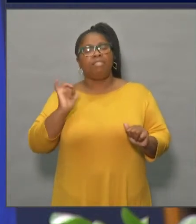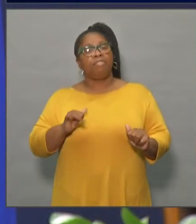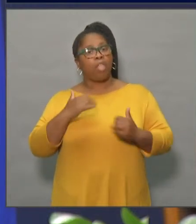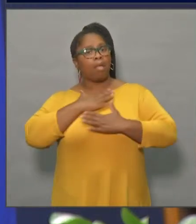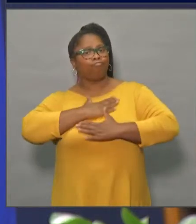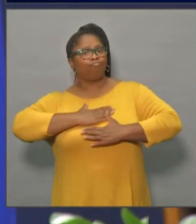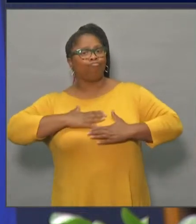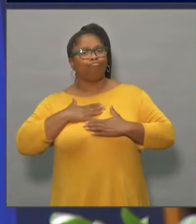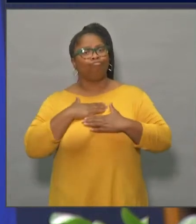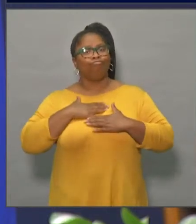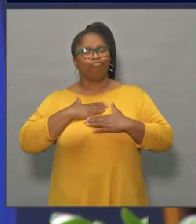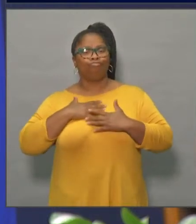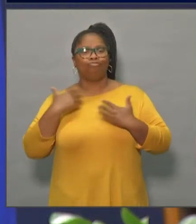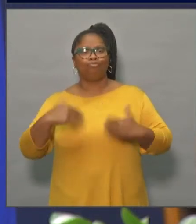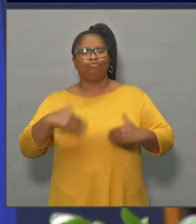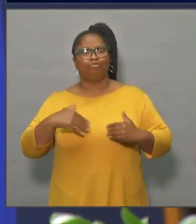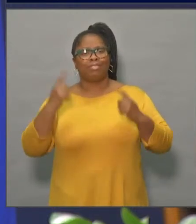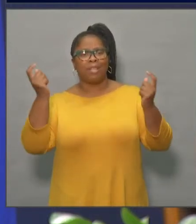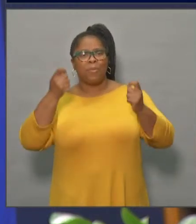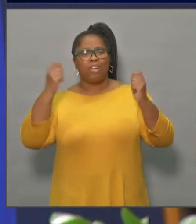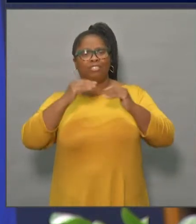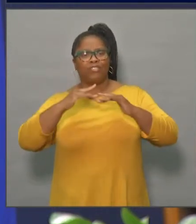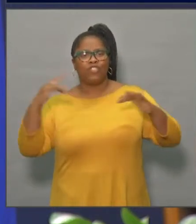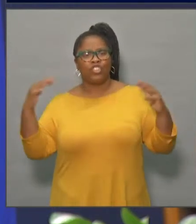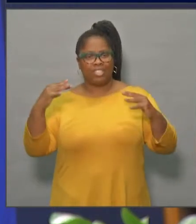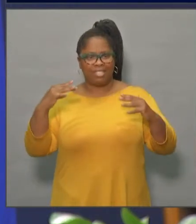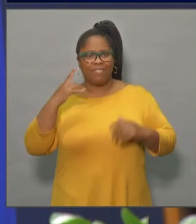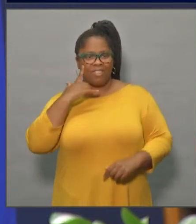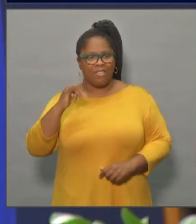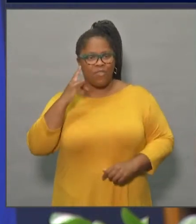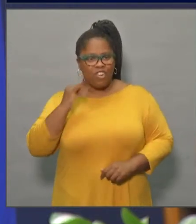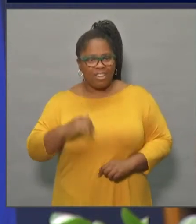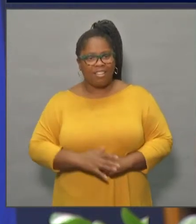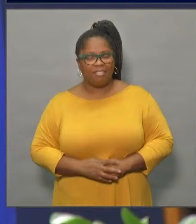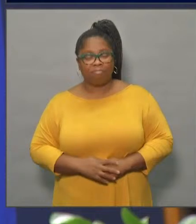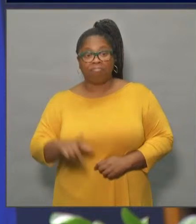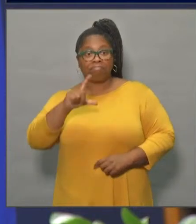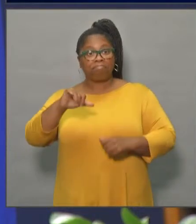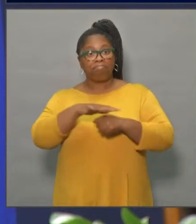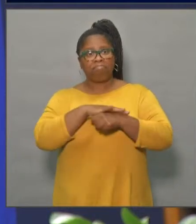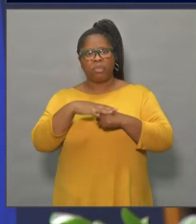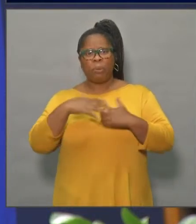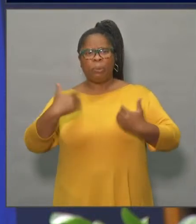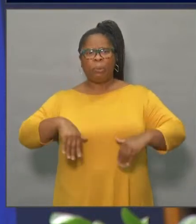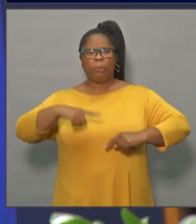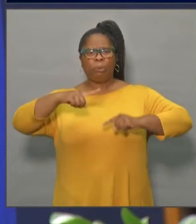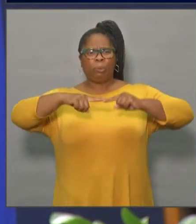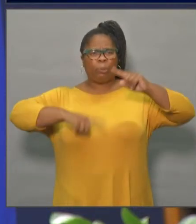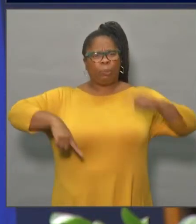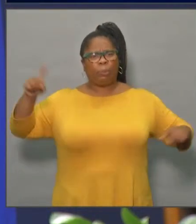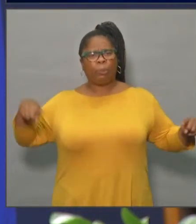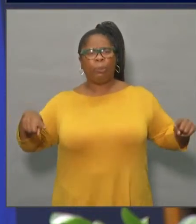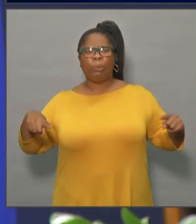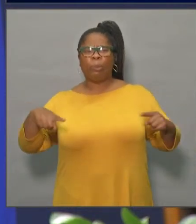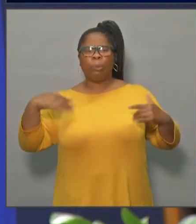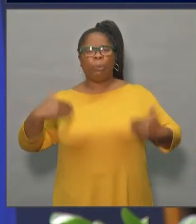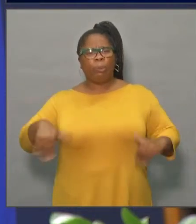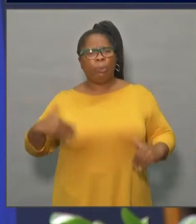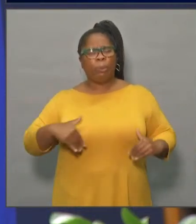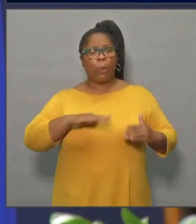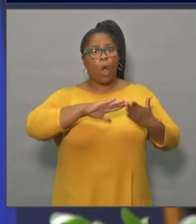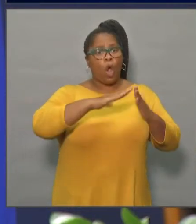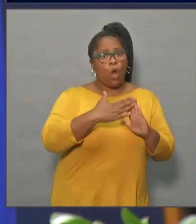of California. Los Angeles County is equally diverse with communities that are as urban and rural as the entire